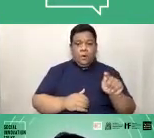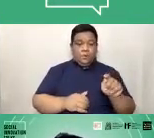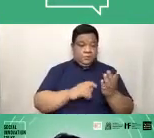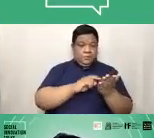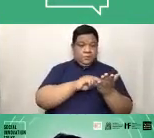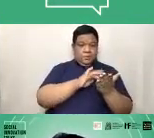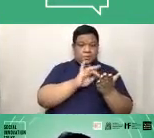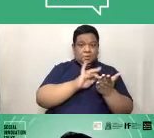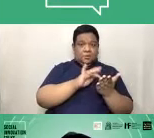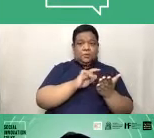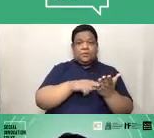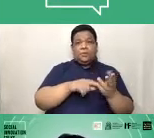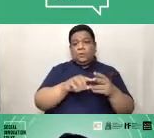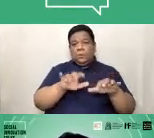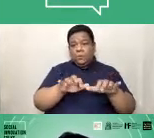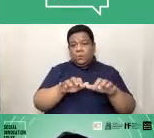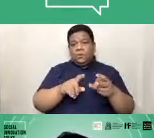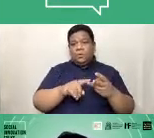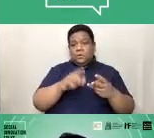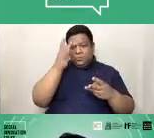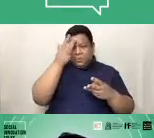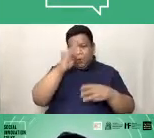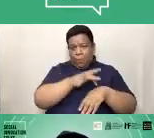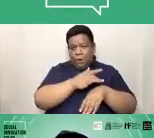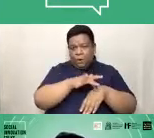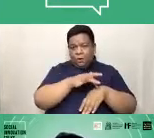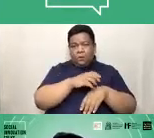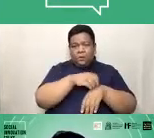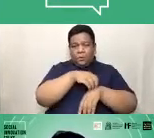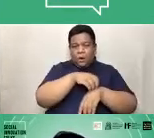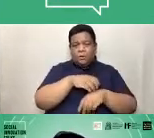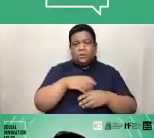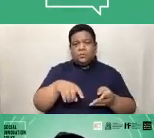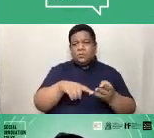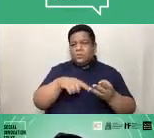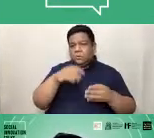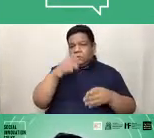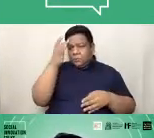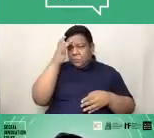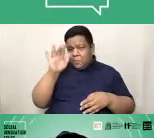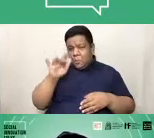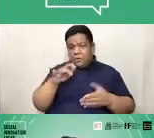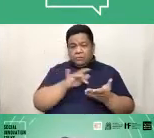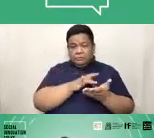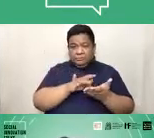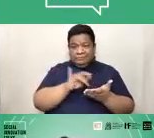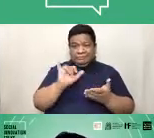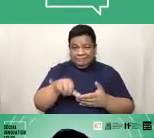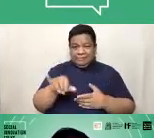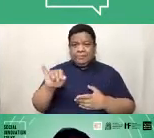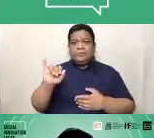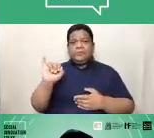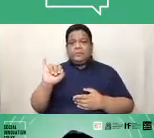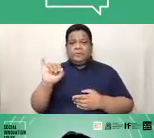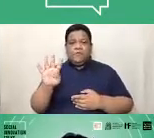these computers, these smart watches, smart gadgets, that's an example of Industry 4.0 in action